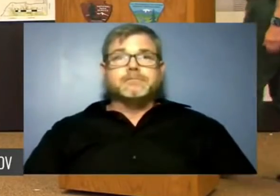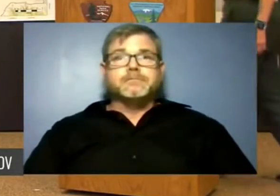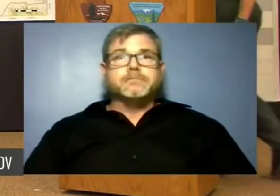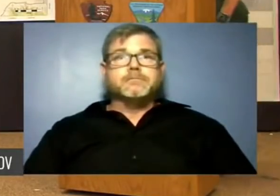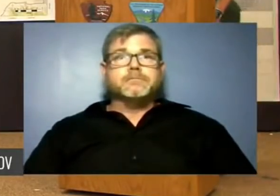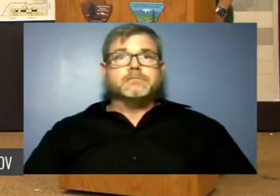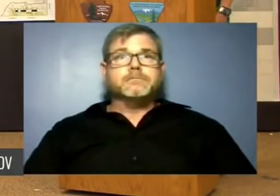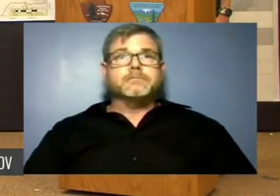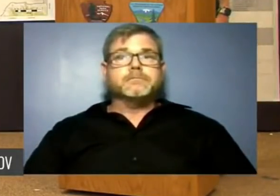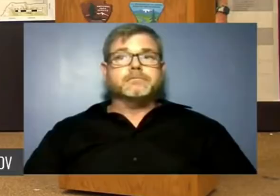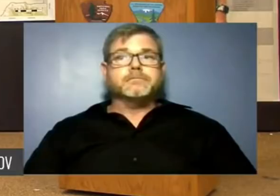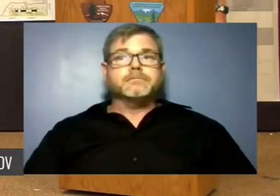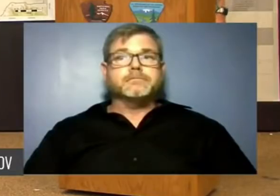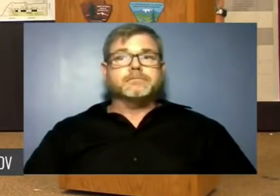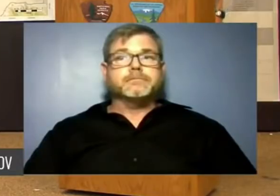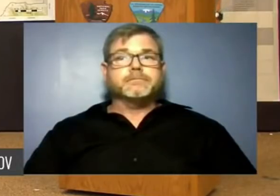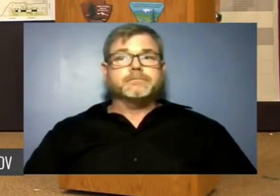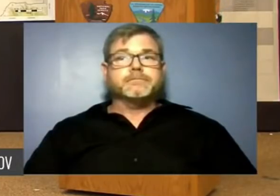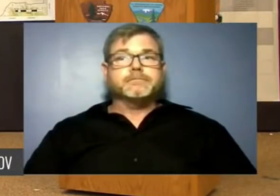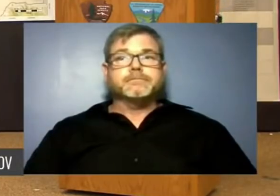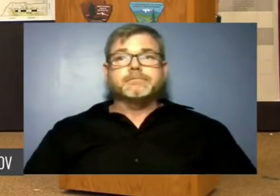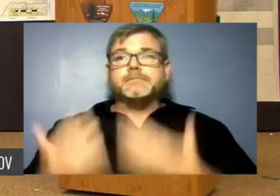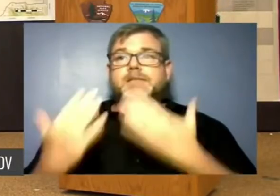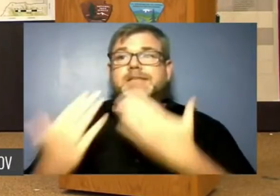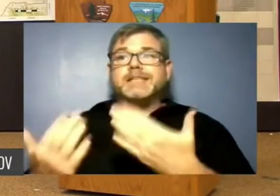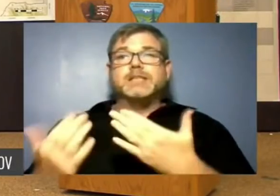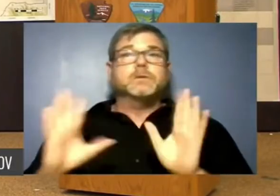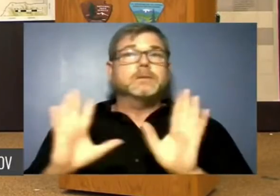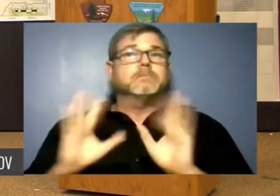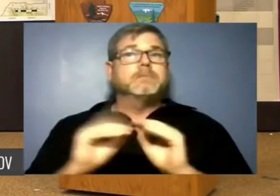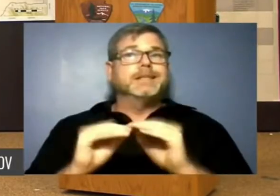Thank you so much. This concludes tonight's virtual community